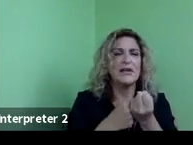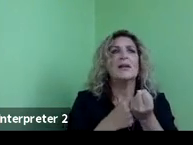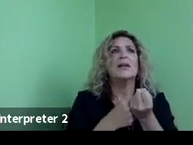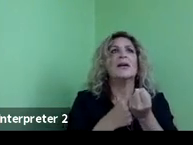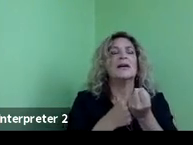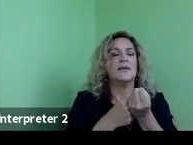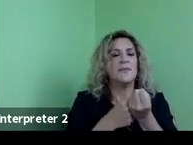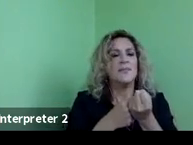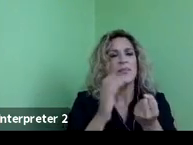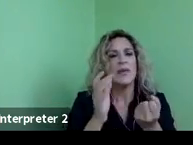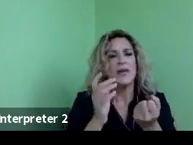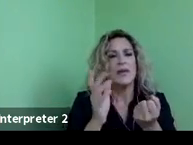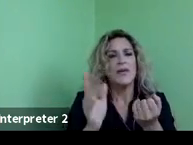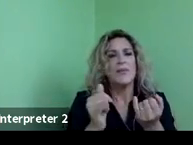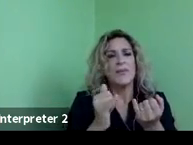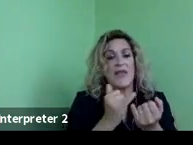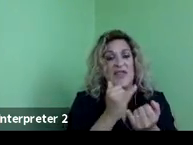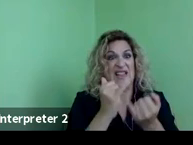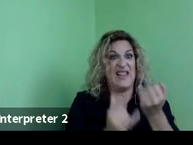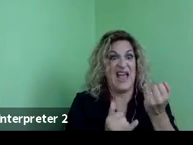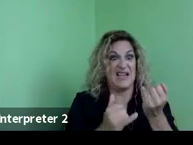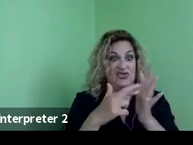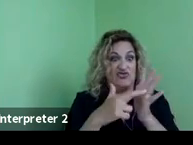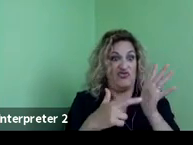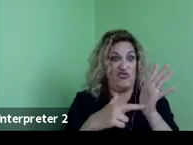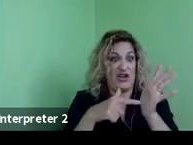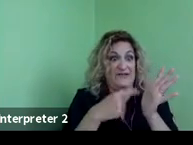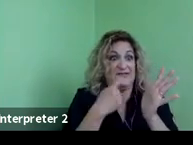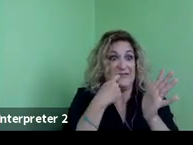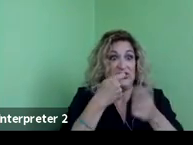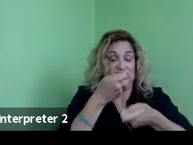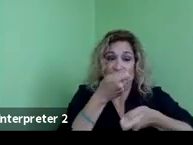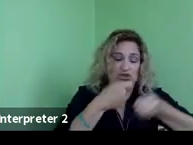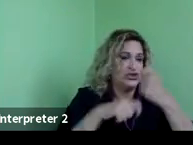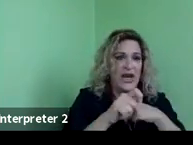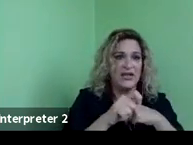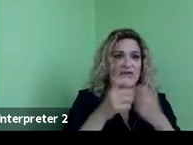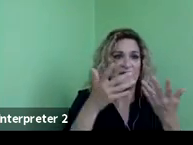last iteration of the regs made that change finally.